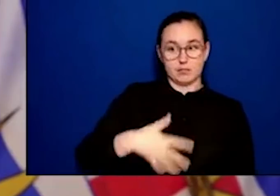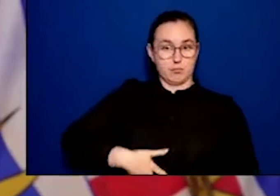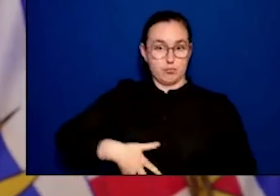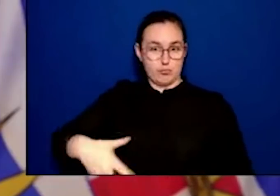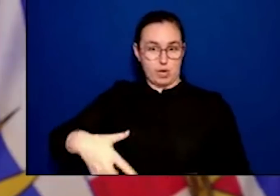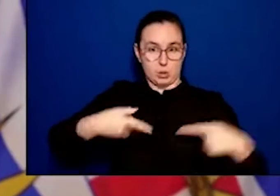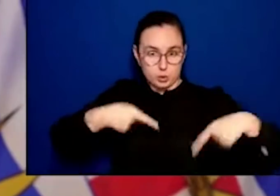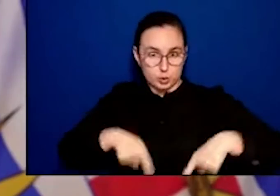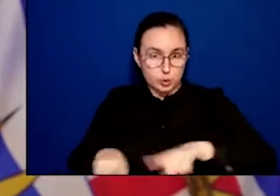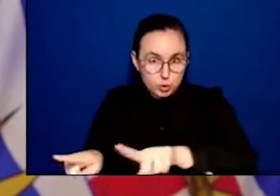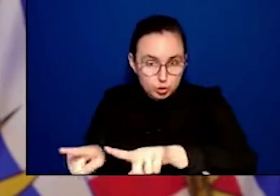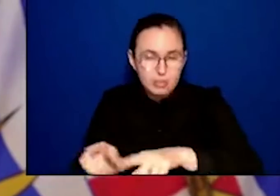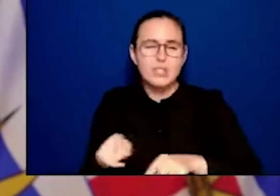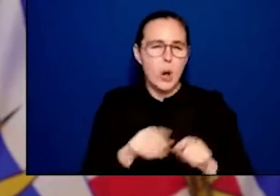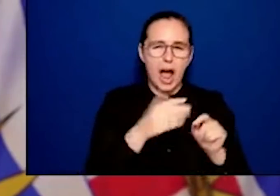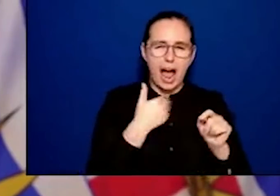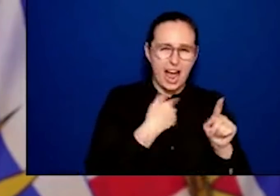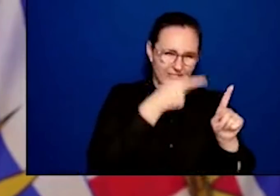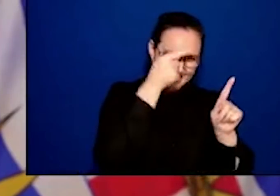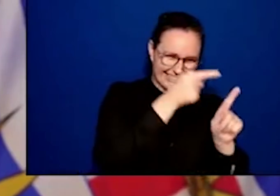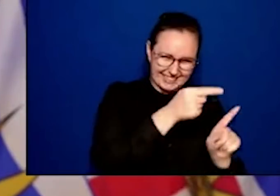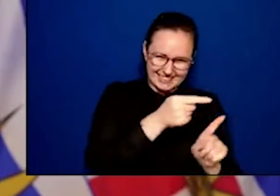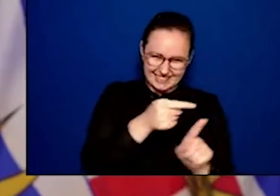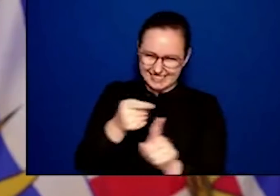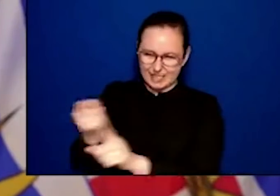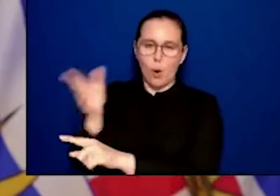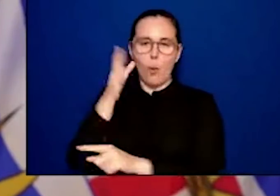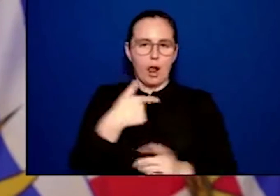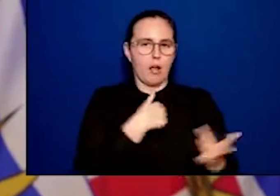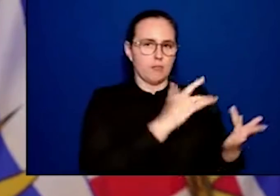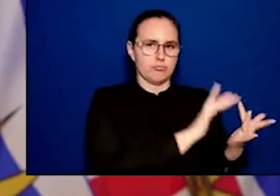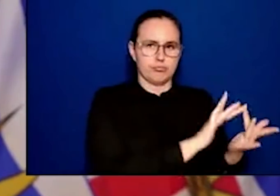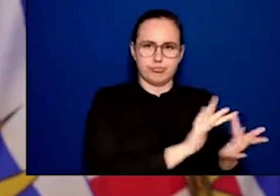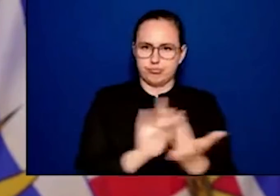we are connecting to reach out to your care providers